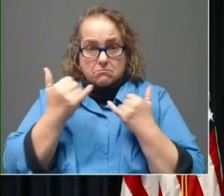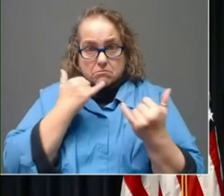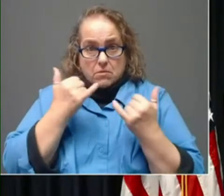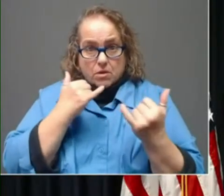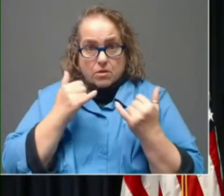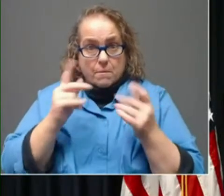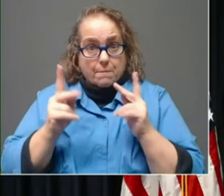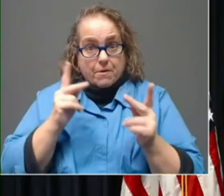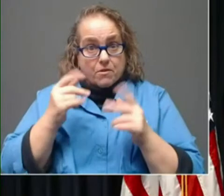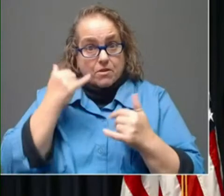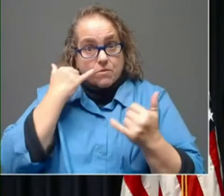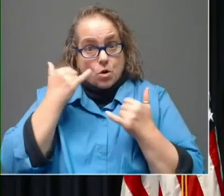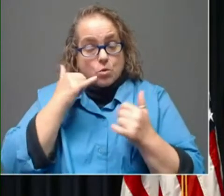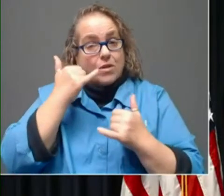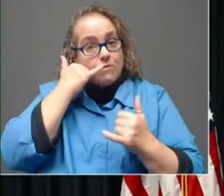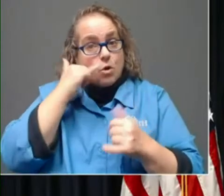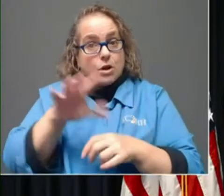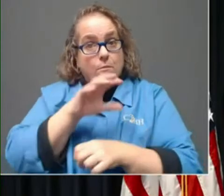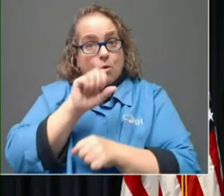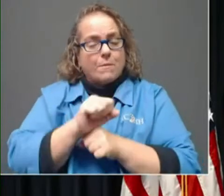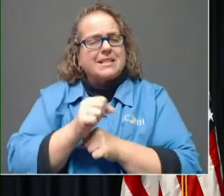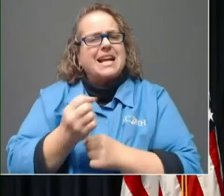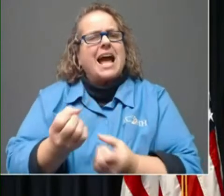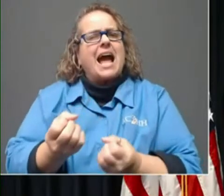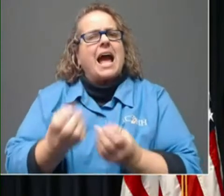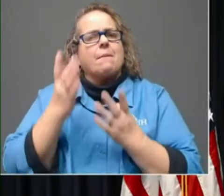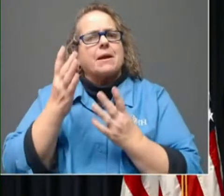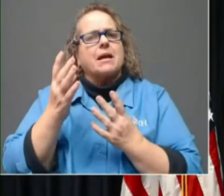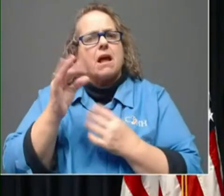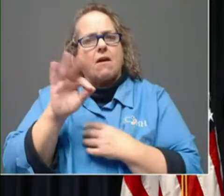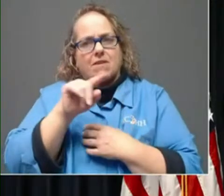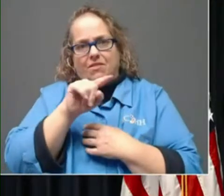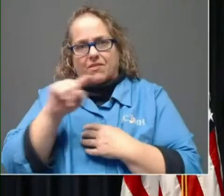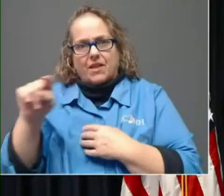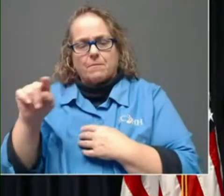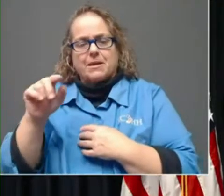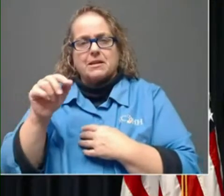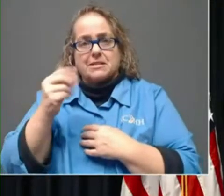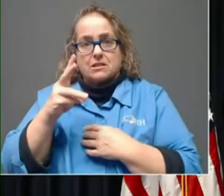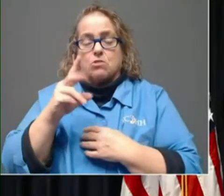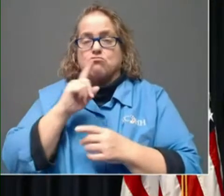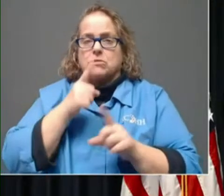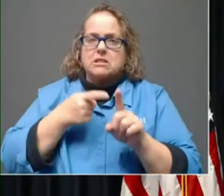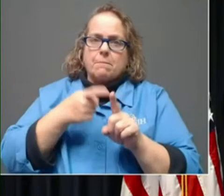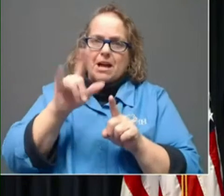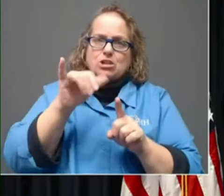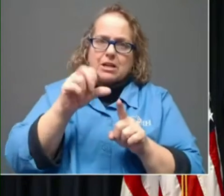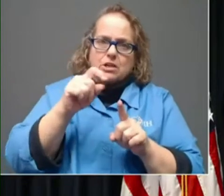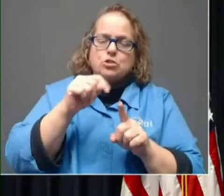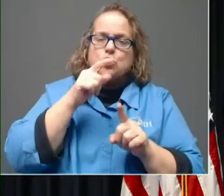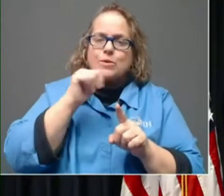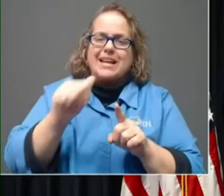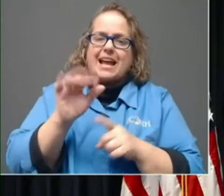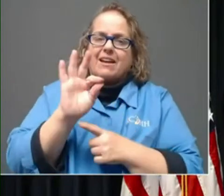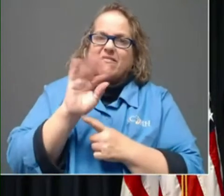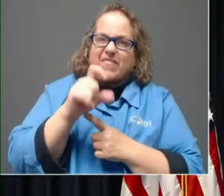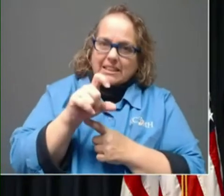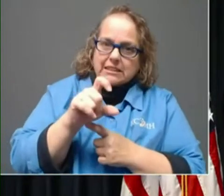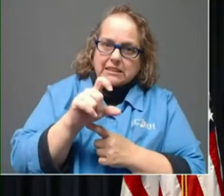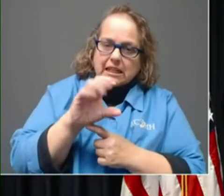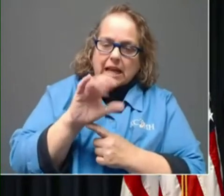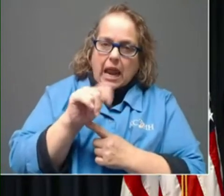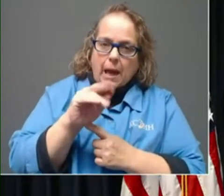phone appointments. How many of them are actually specialists who can actually fix claims? On top of